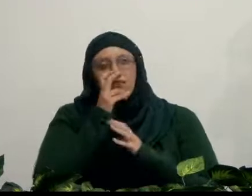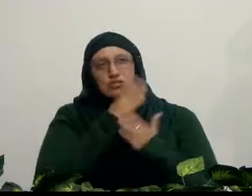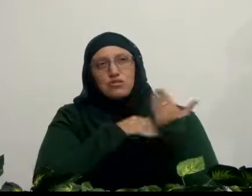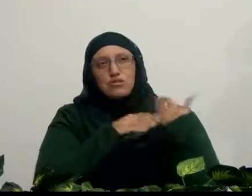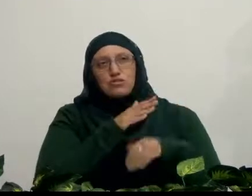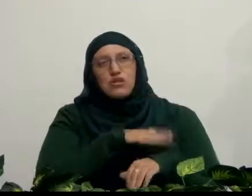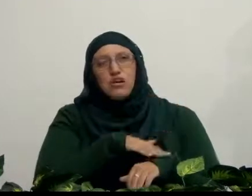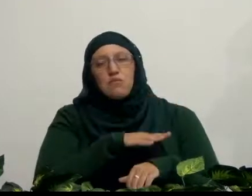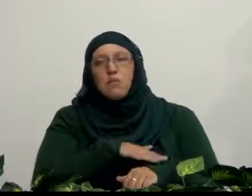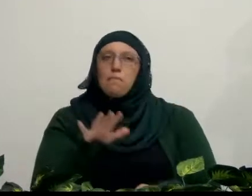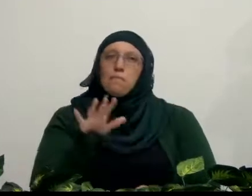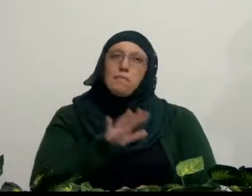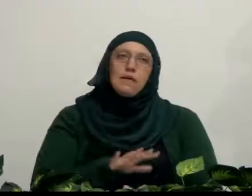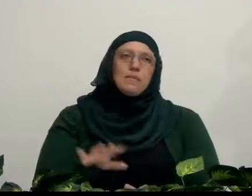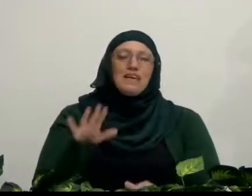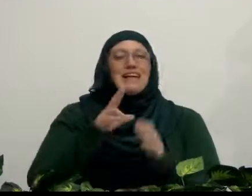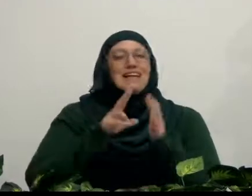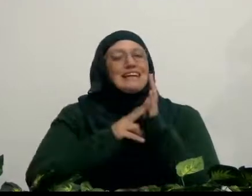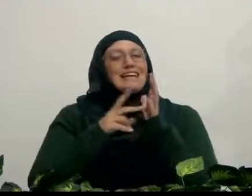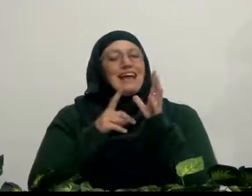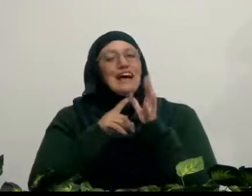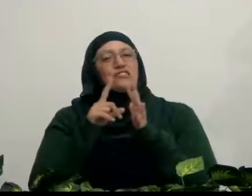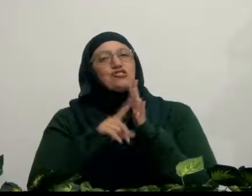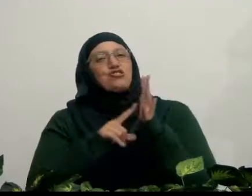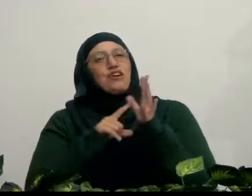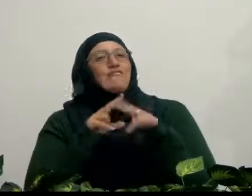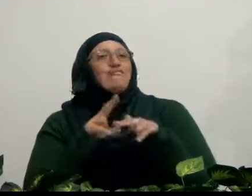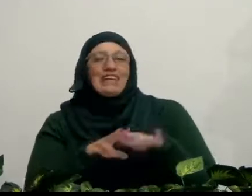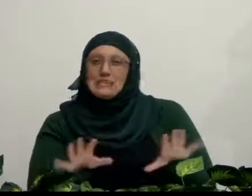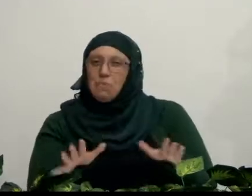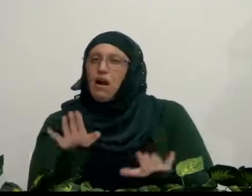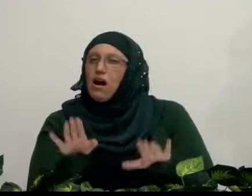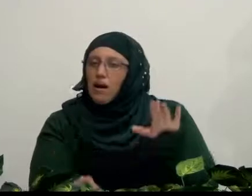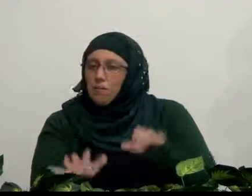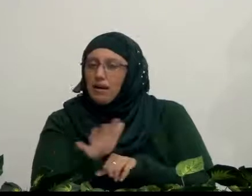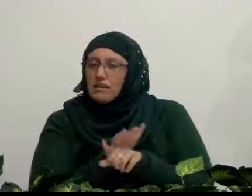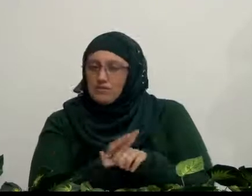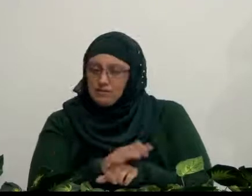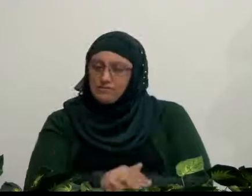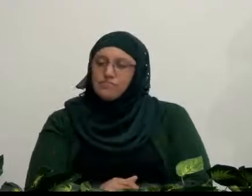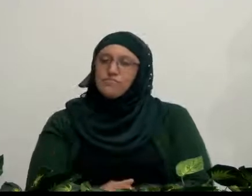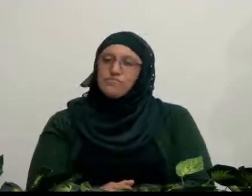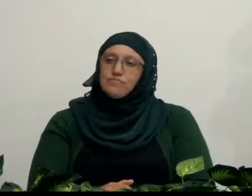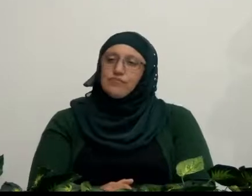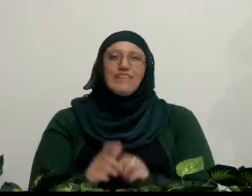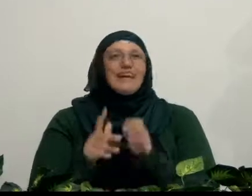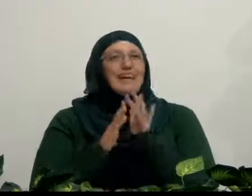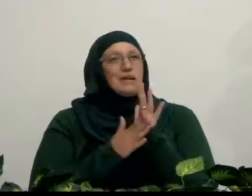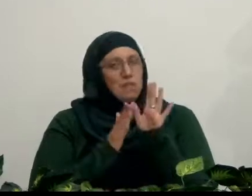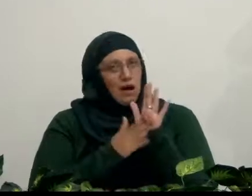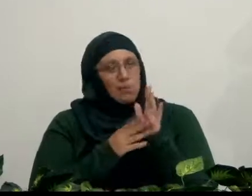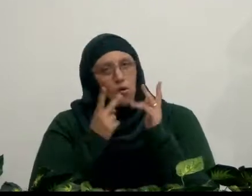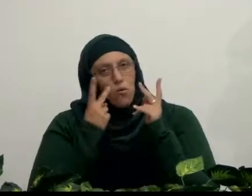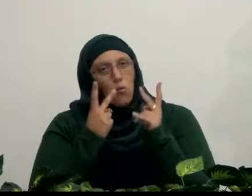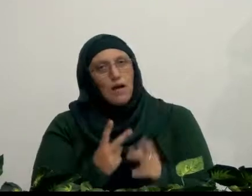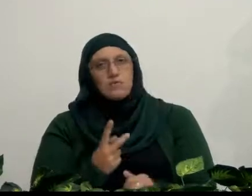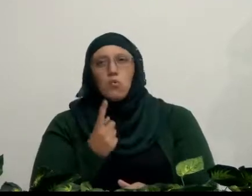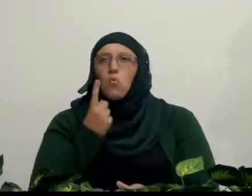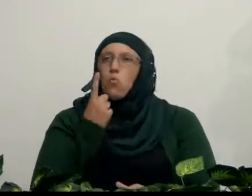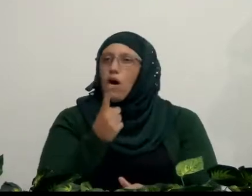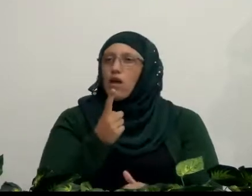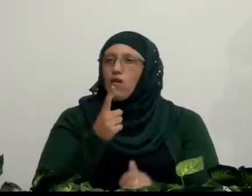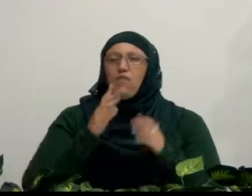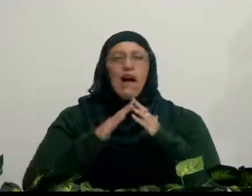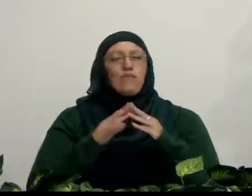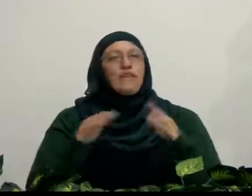be around today's Najaf, Najaf al-Ashraf in Iraq. Imam went to the house of one of the Shia members of the